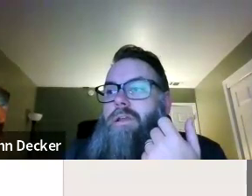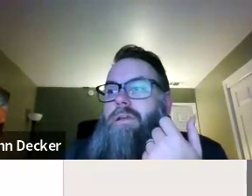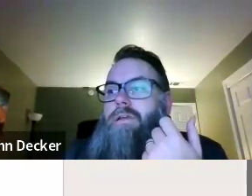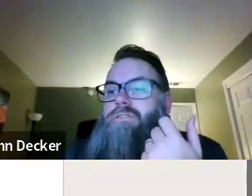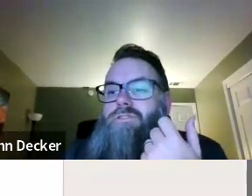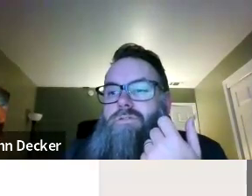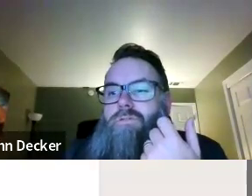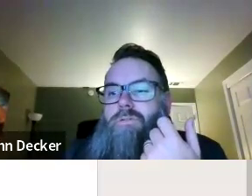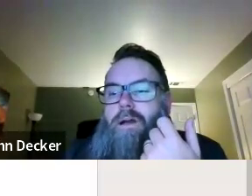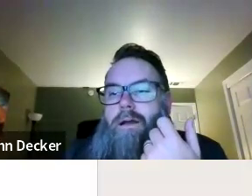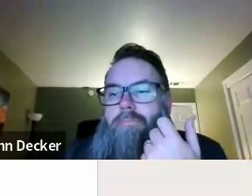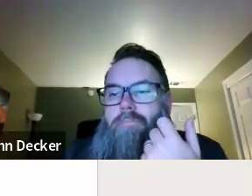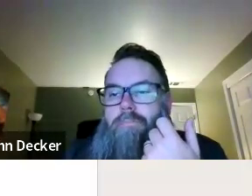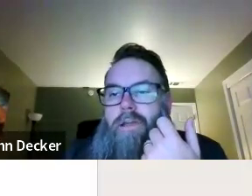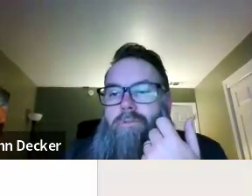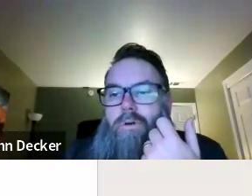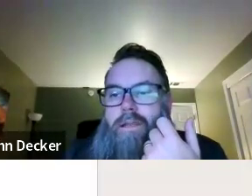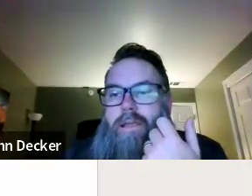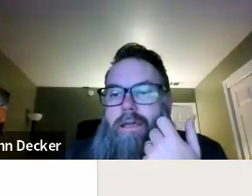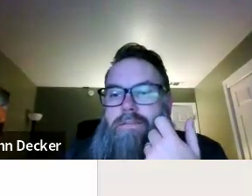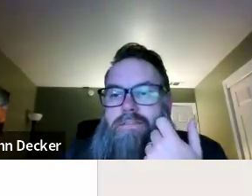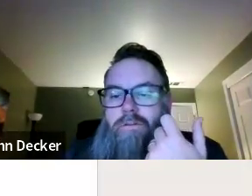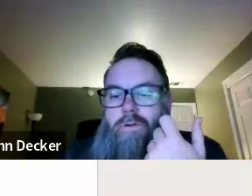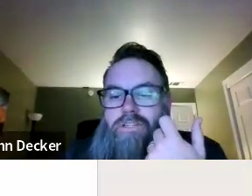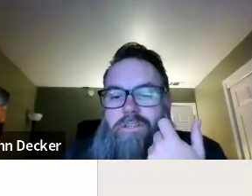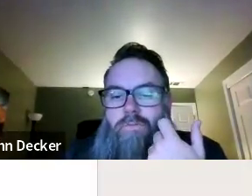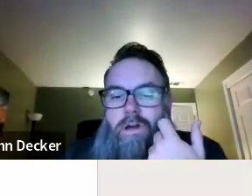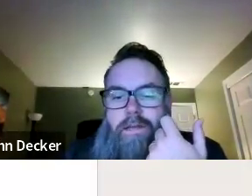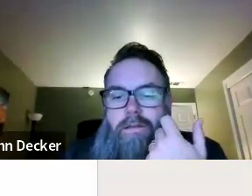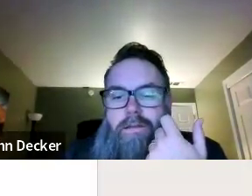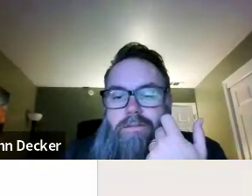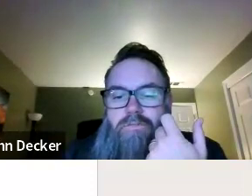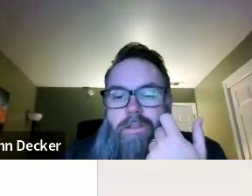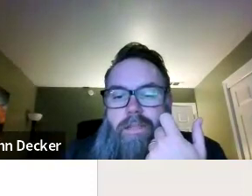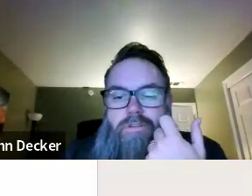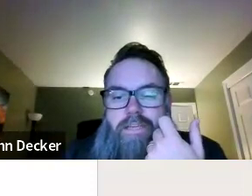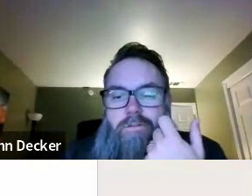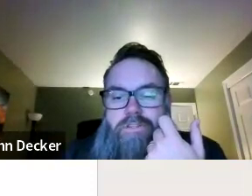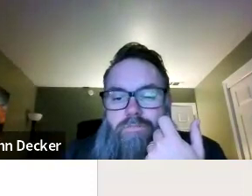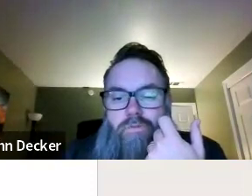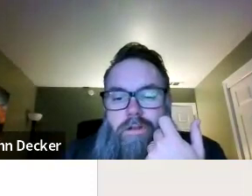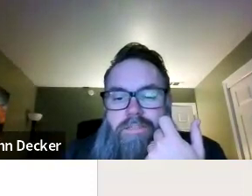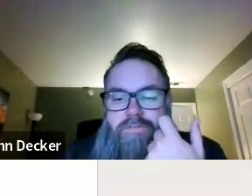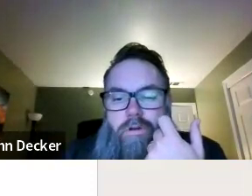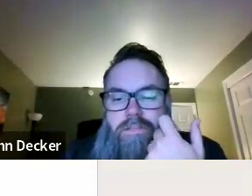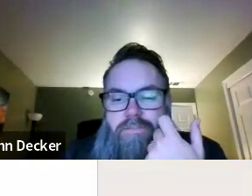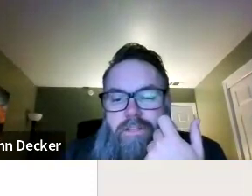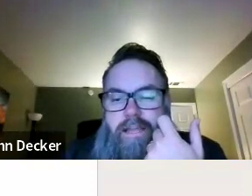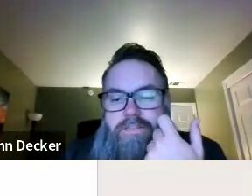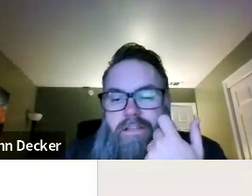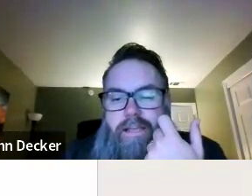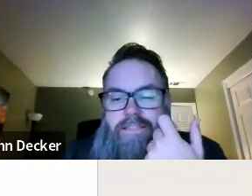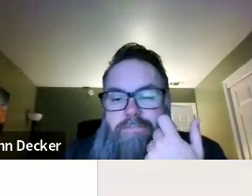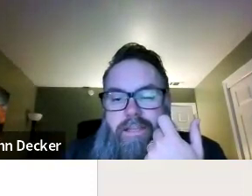housing report to everyone. And so actually Rhonda is the one that put together this report, and this is for